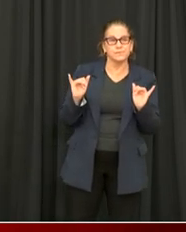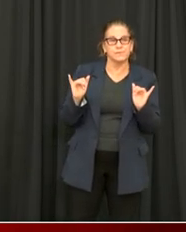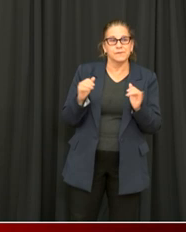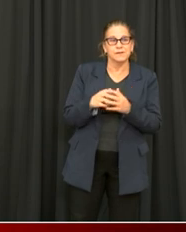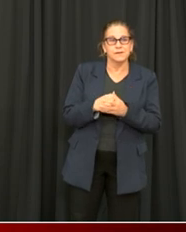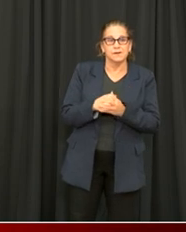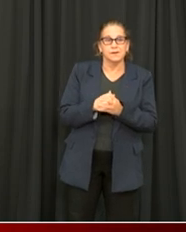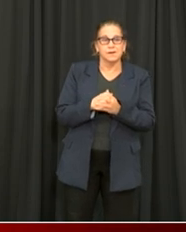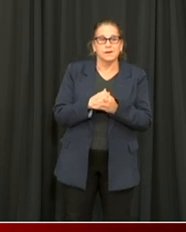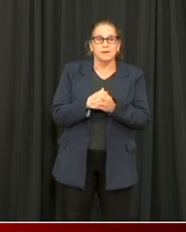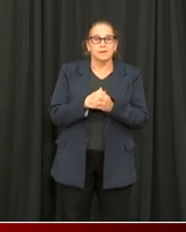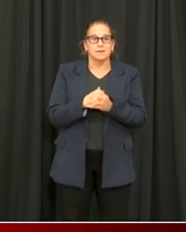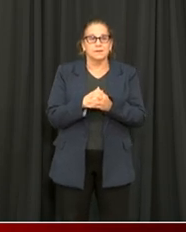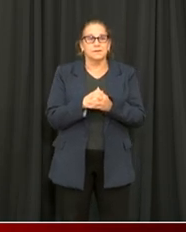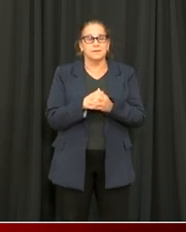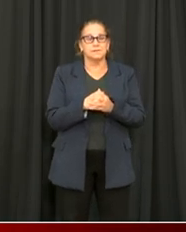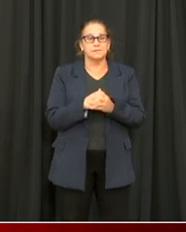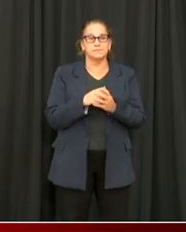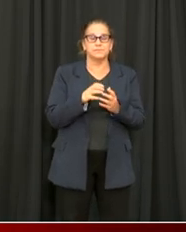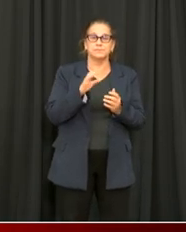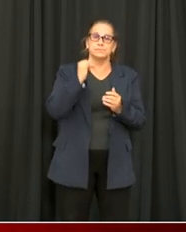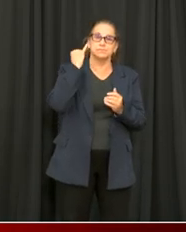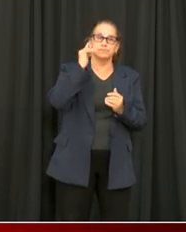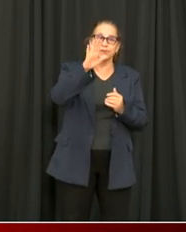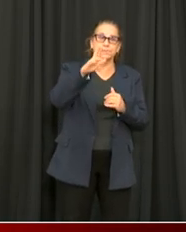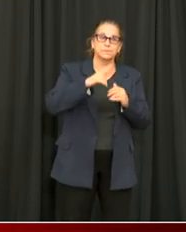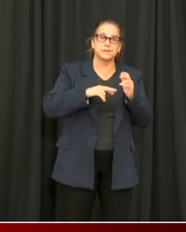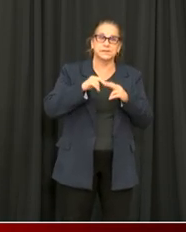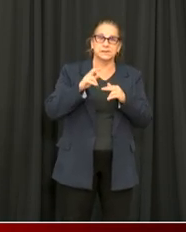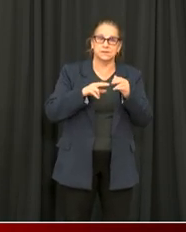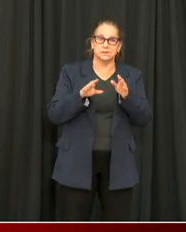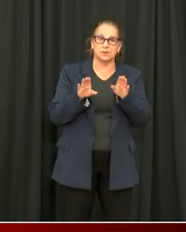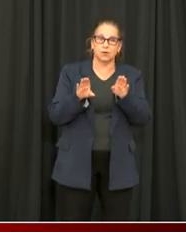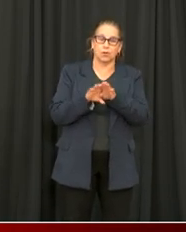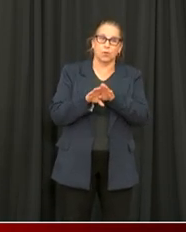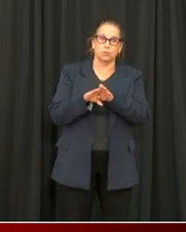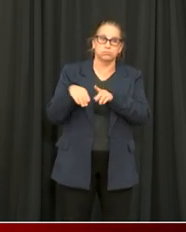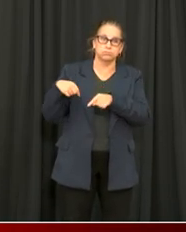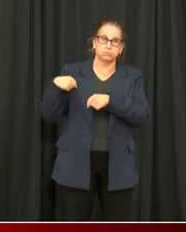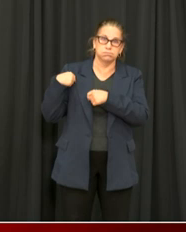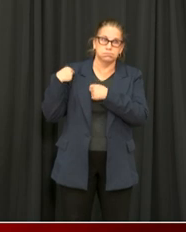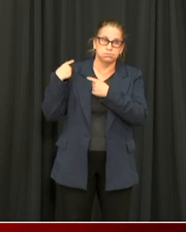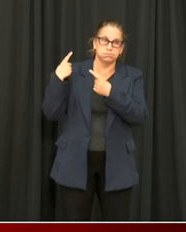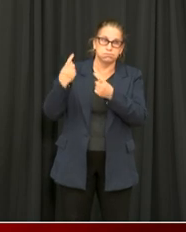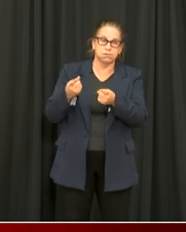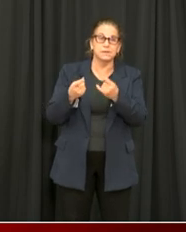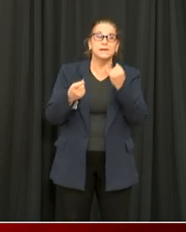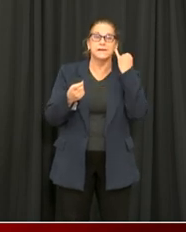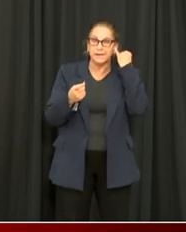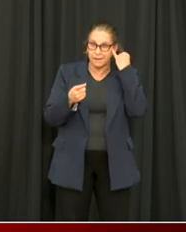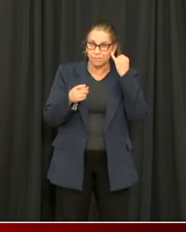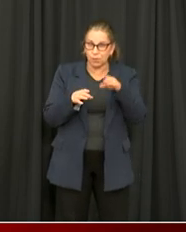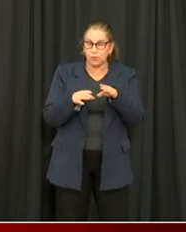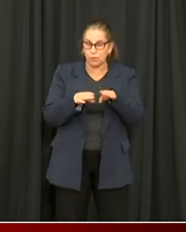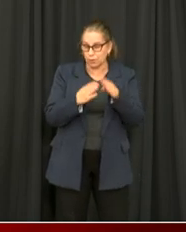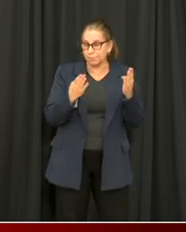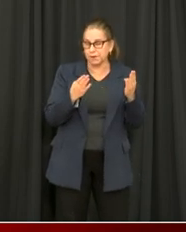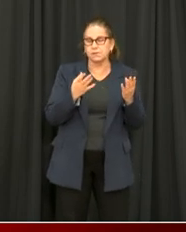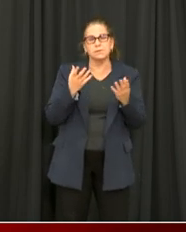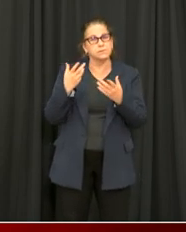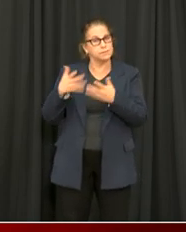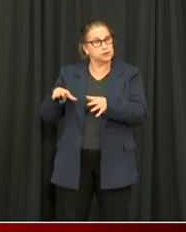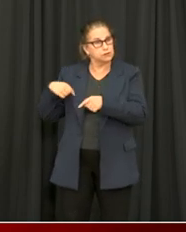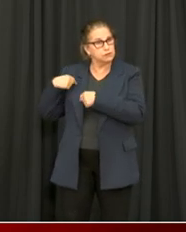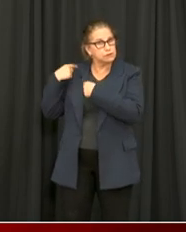facility has been closed, things that we want you to do to prepare the building, including for the water, for example, that has been shut off that